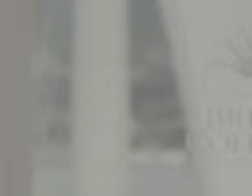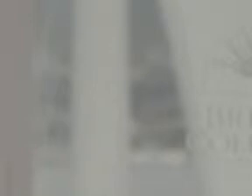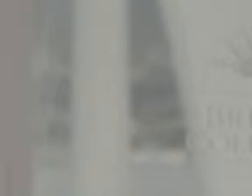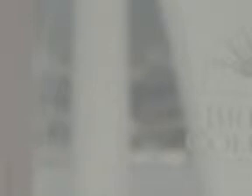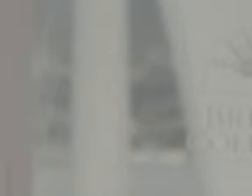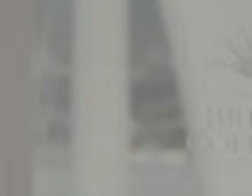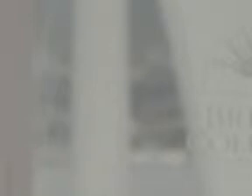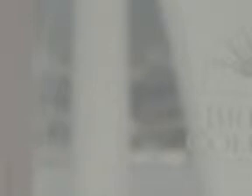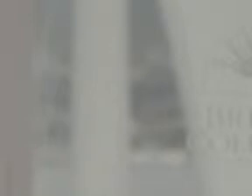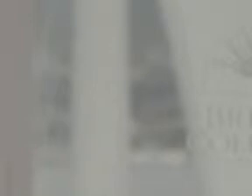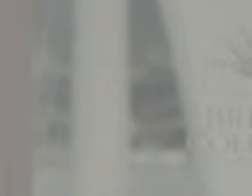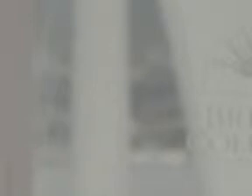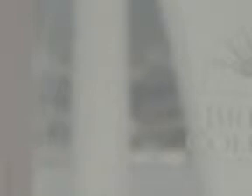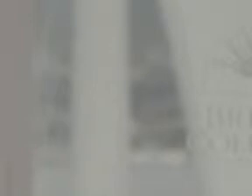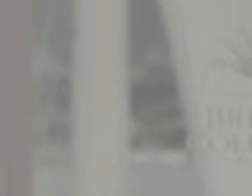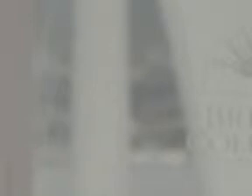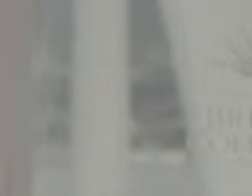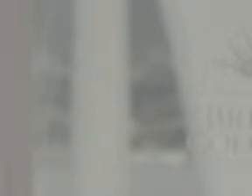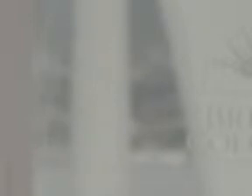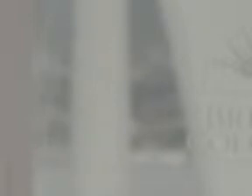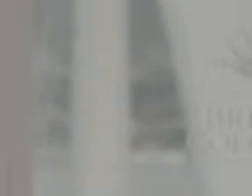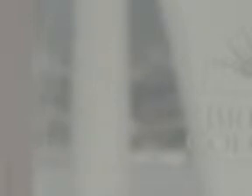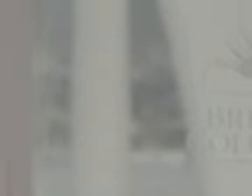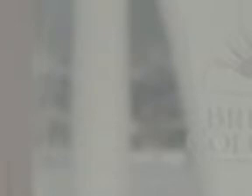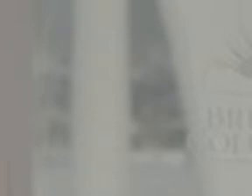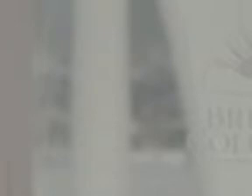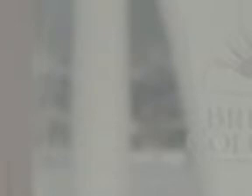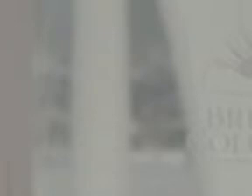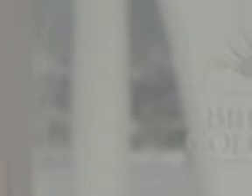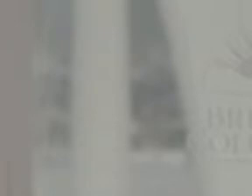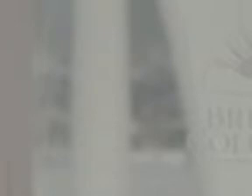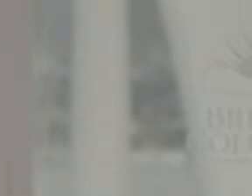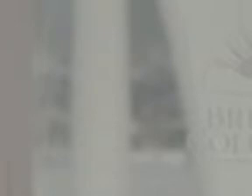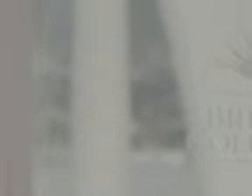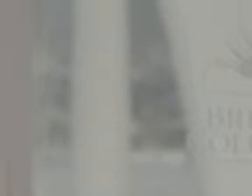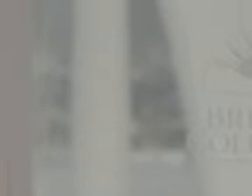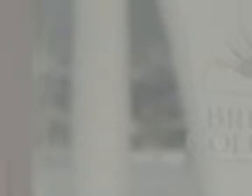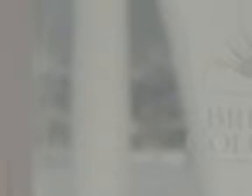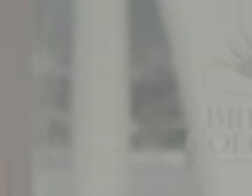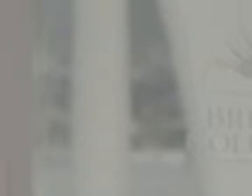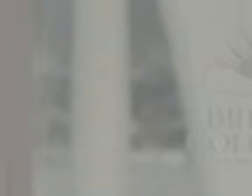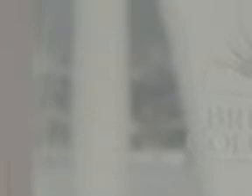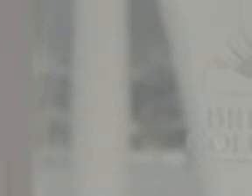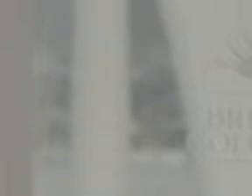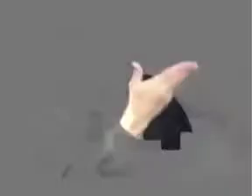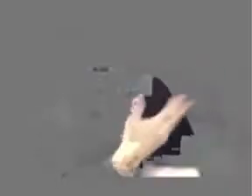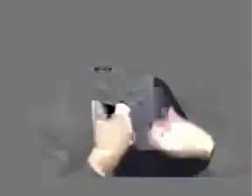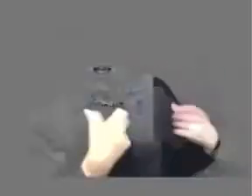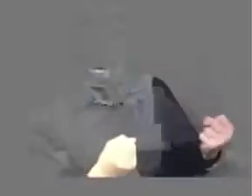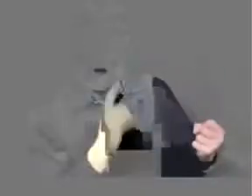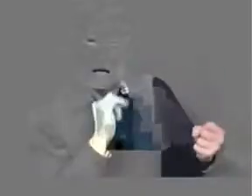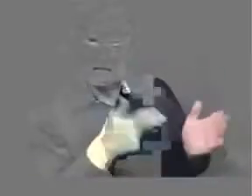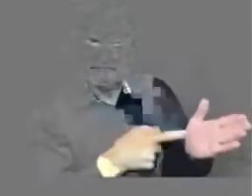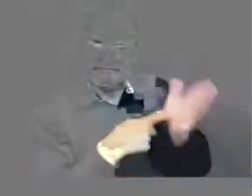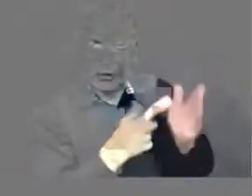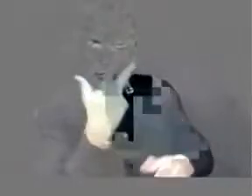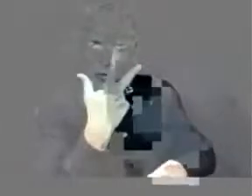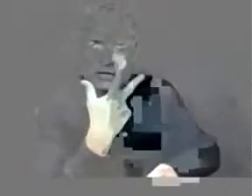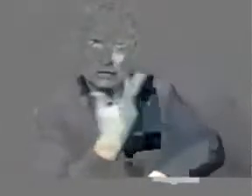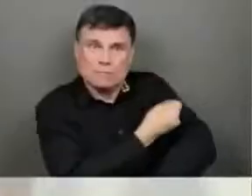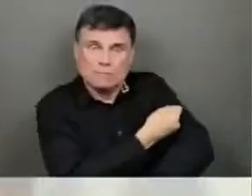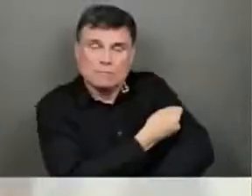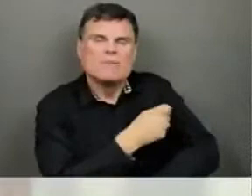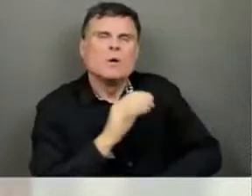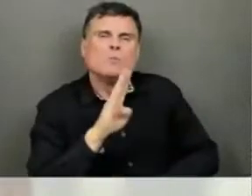booster, continues to provide strong protection. And having protection against infection goes down. And having